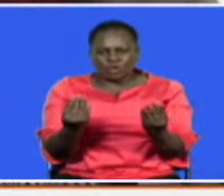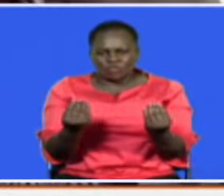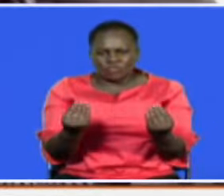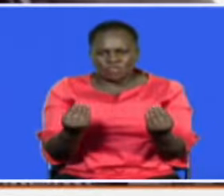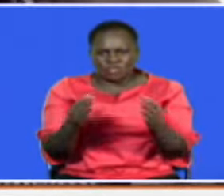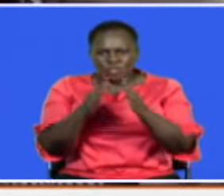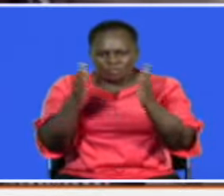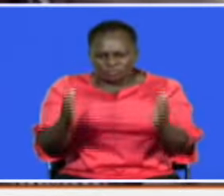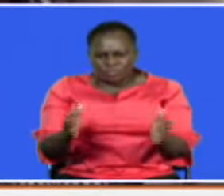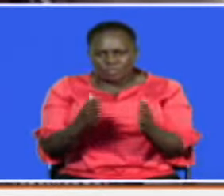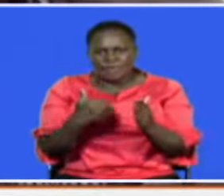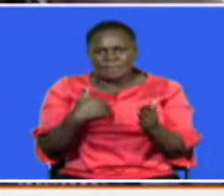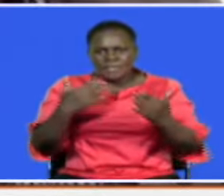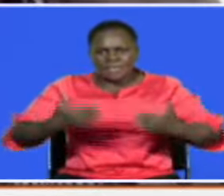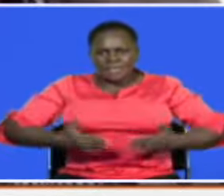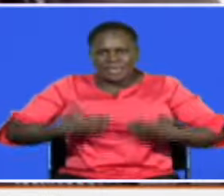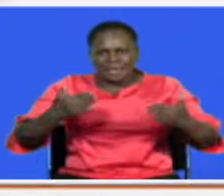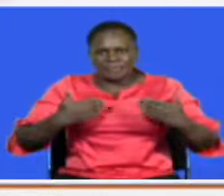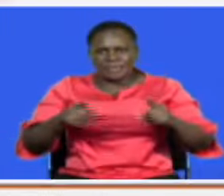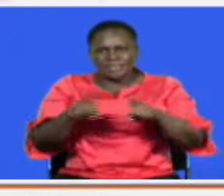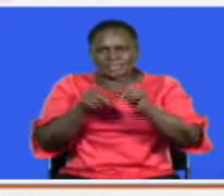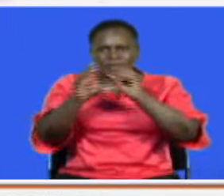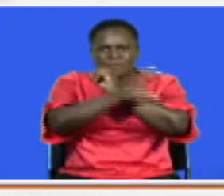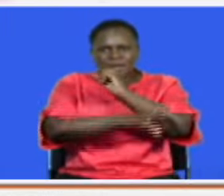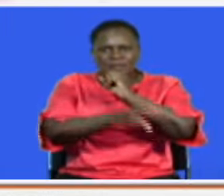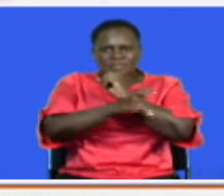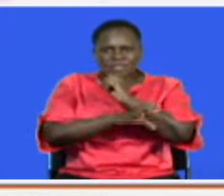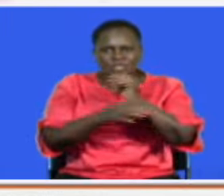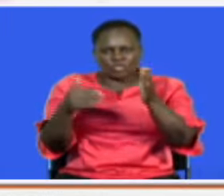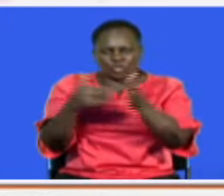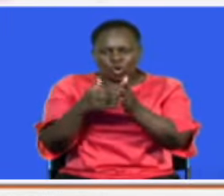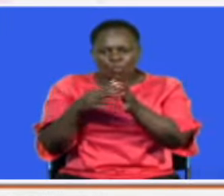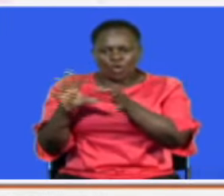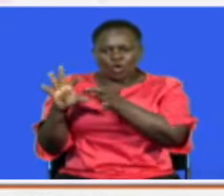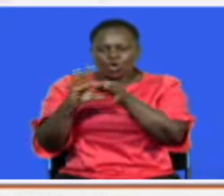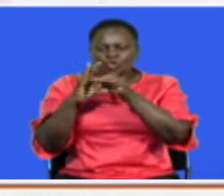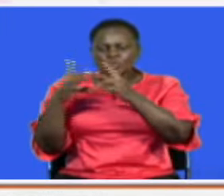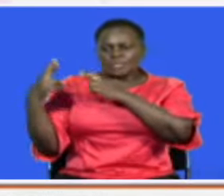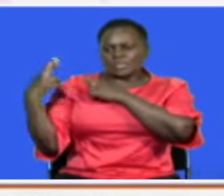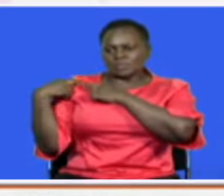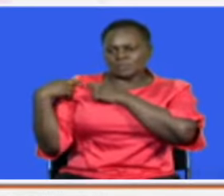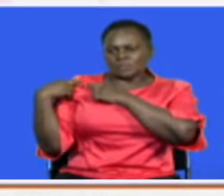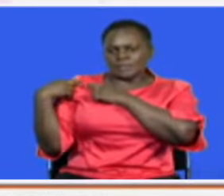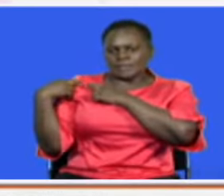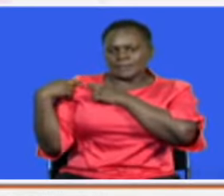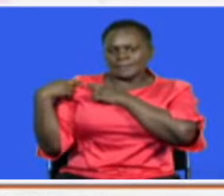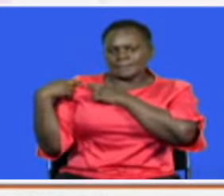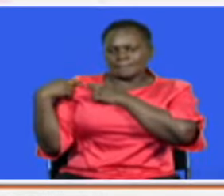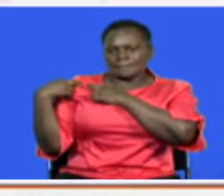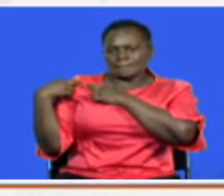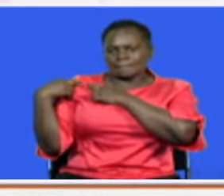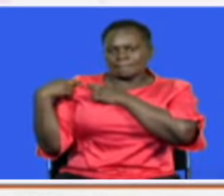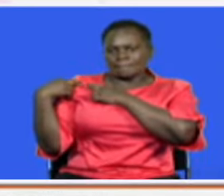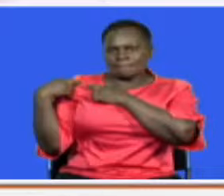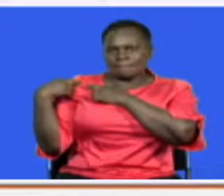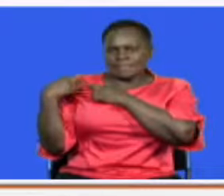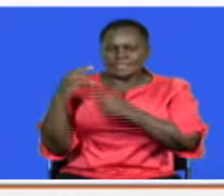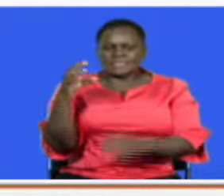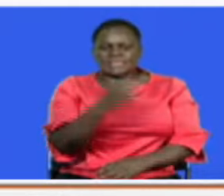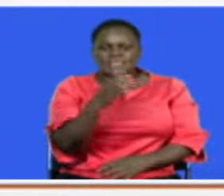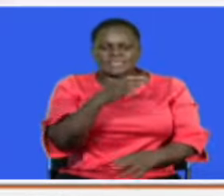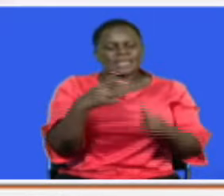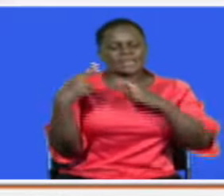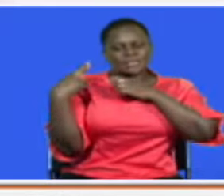flexible packaging. I am happy that as a country we are moving from corporate responsibility to citizens'